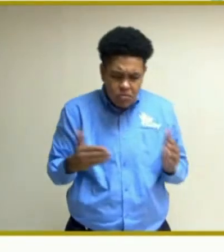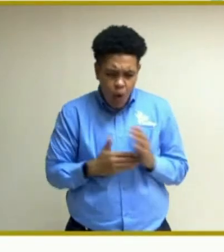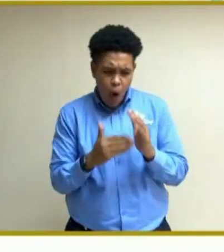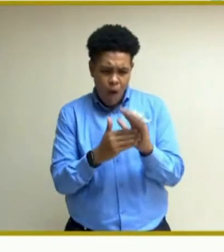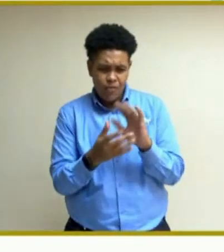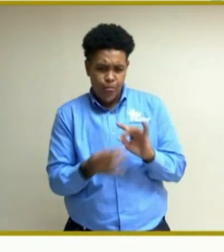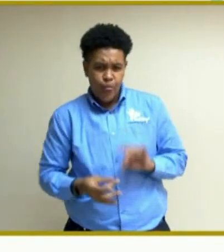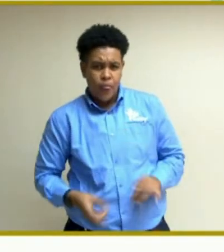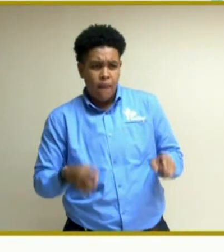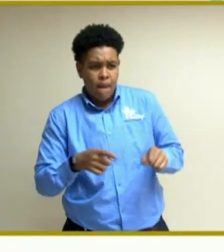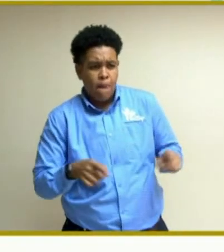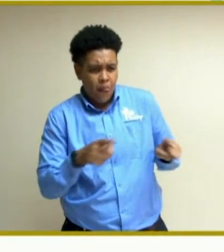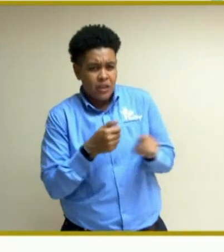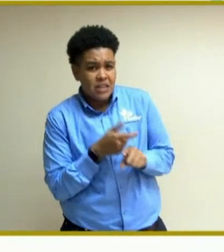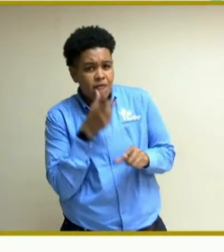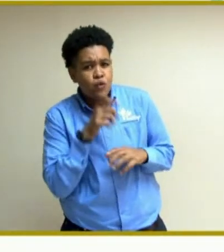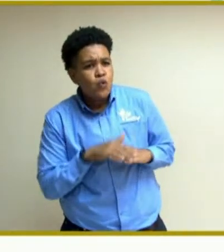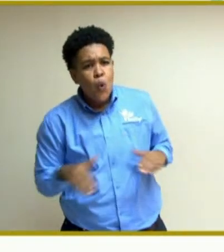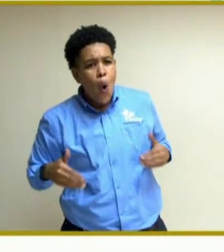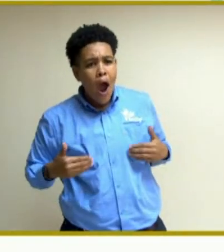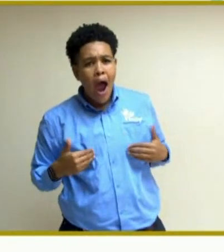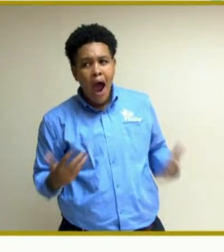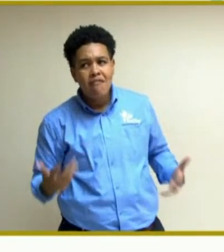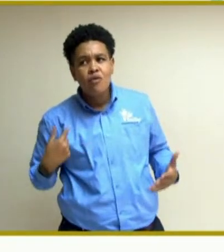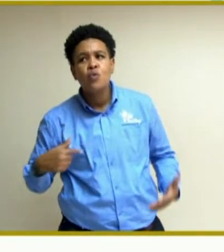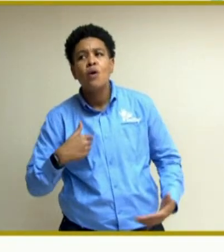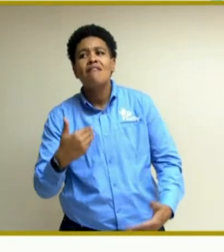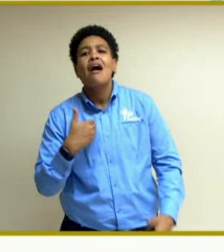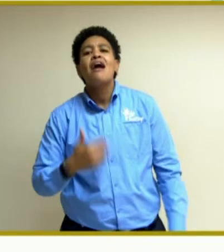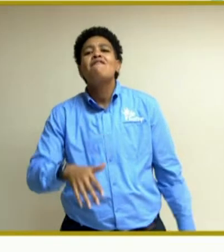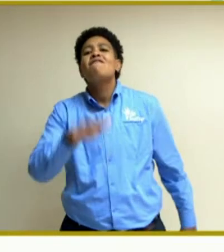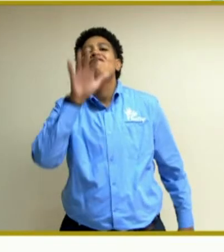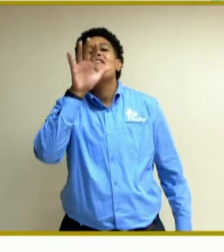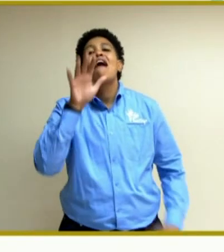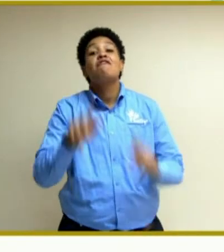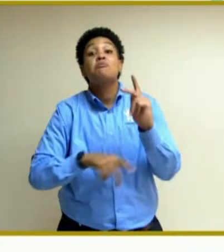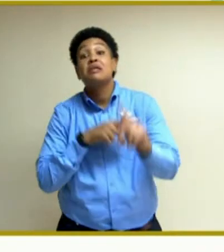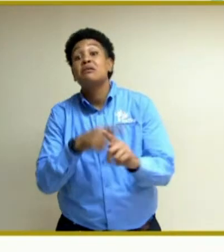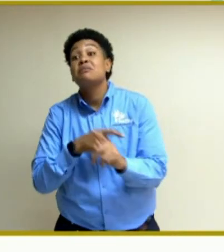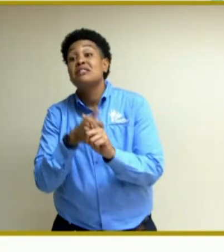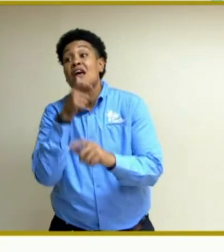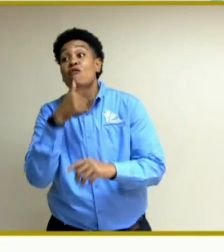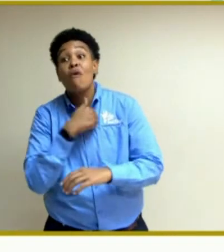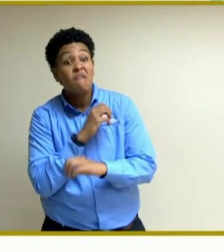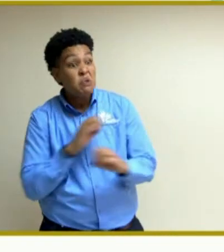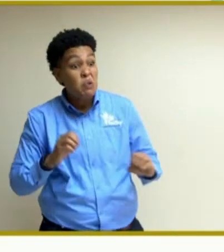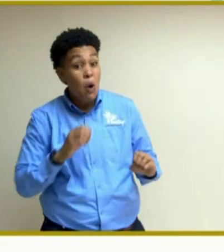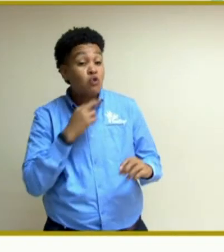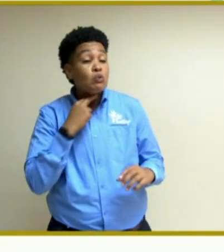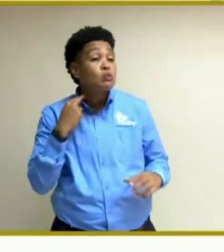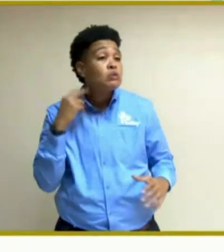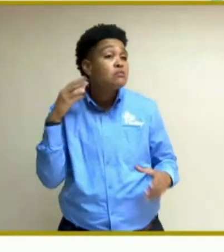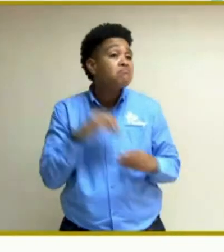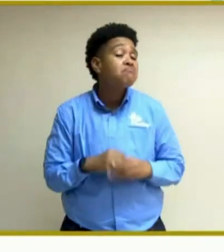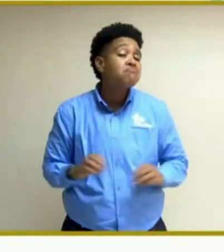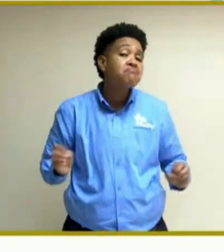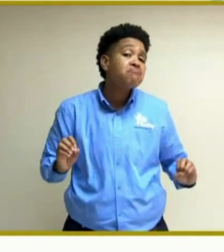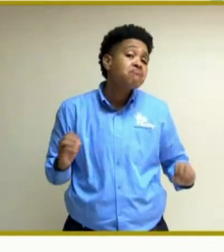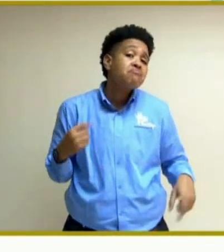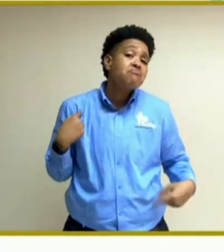speak about those who don't have. We have had 5 persons who had none of these risk factors